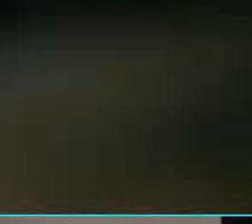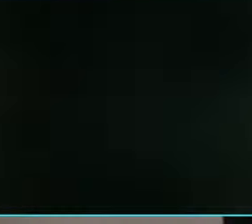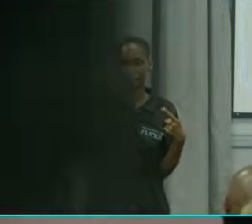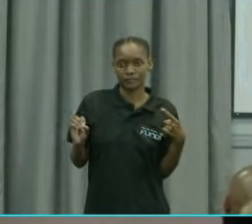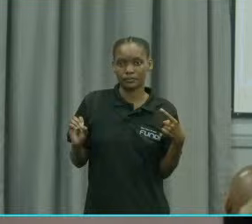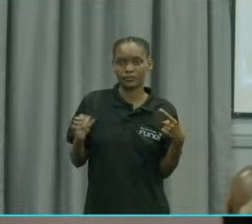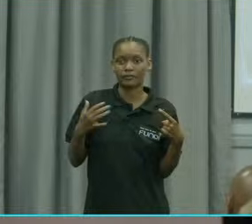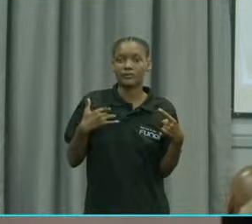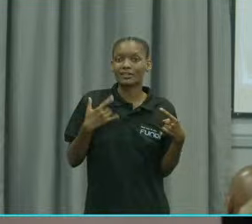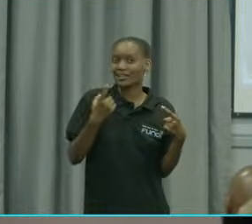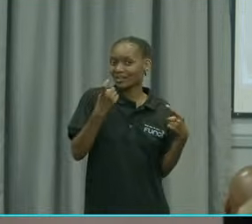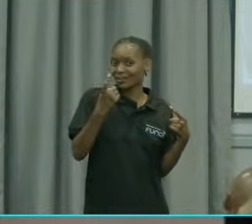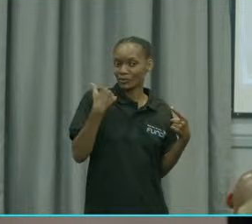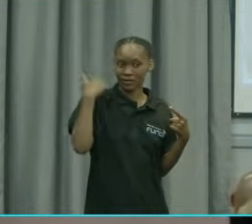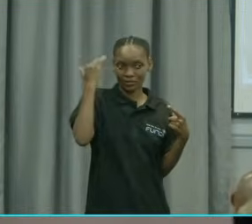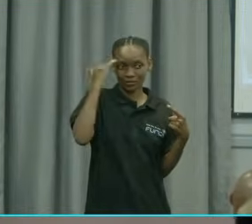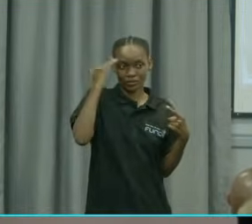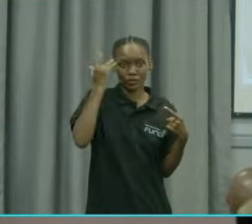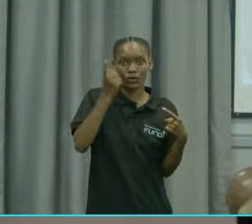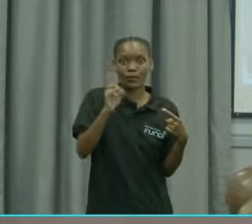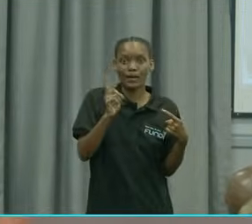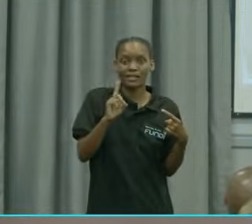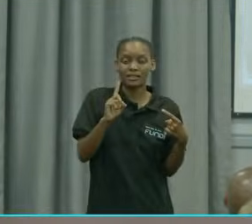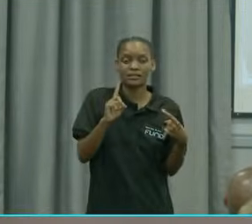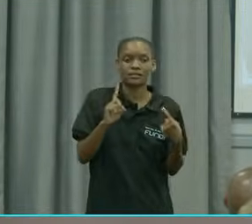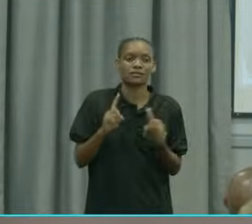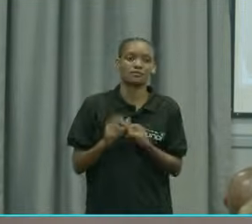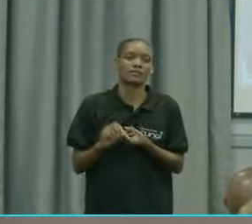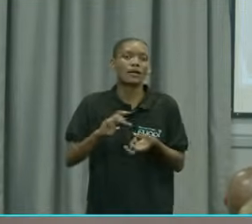The only thing I know in the class is maths and science.